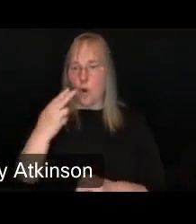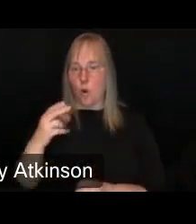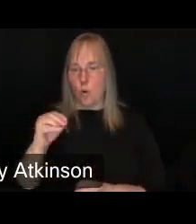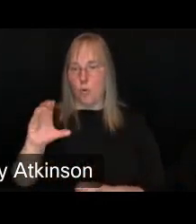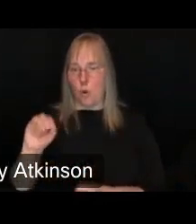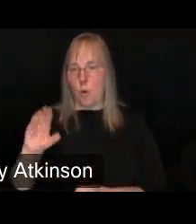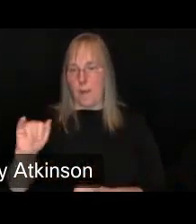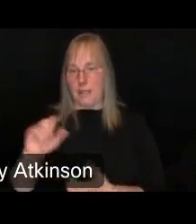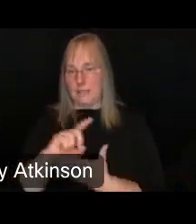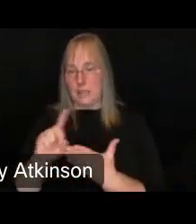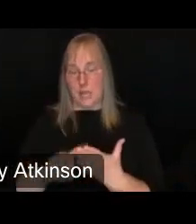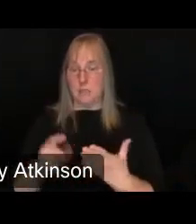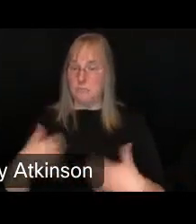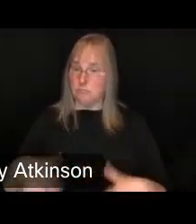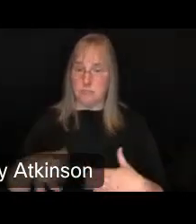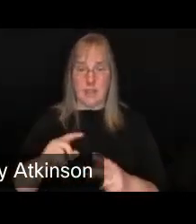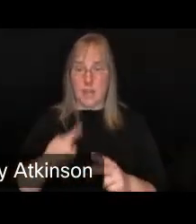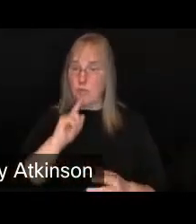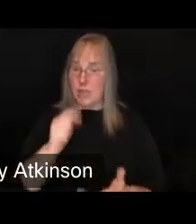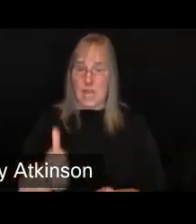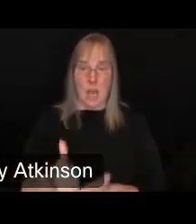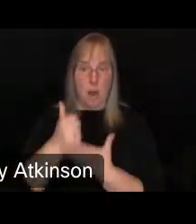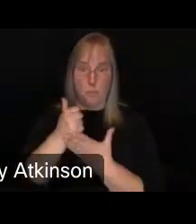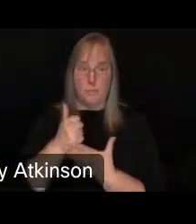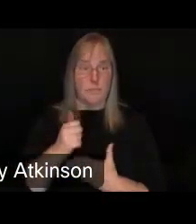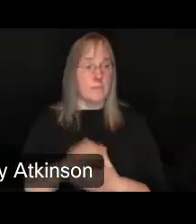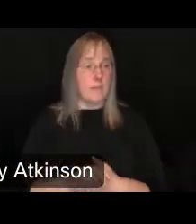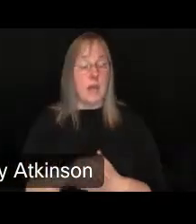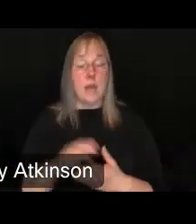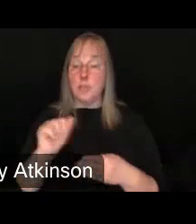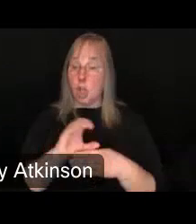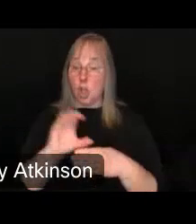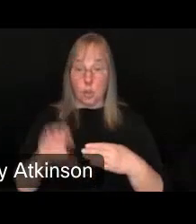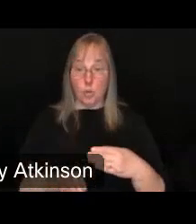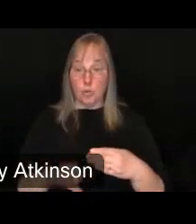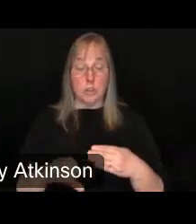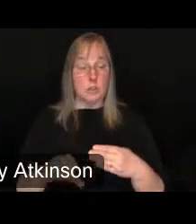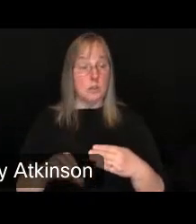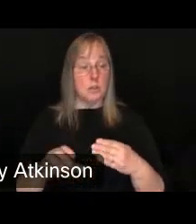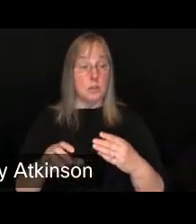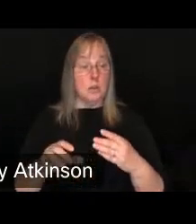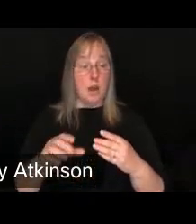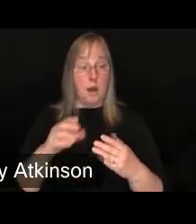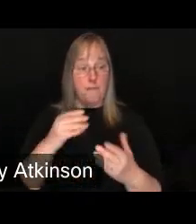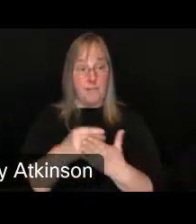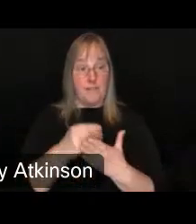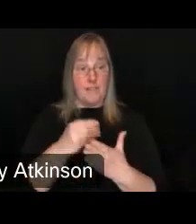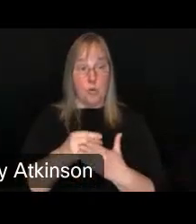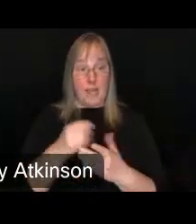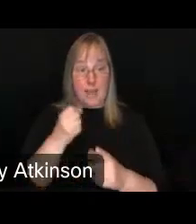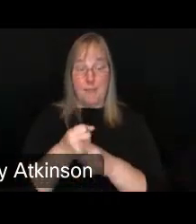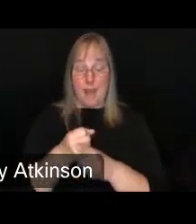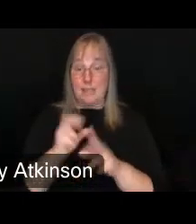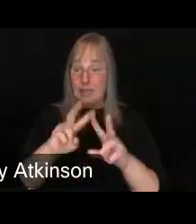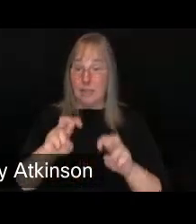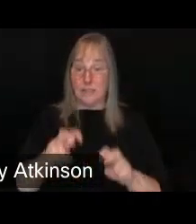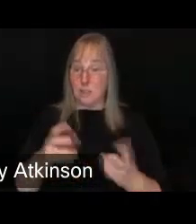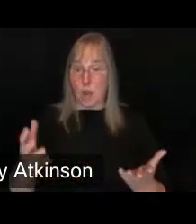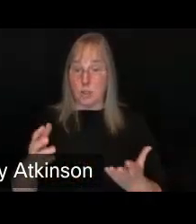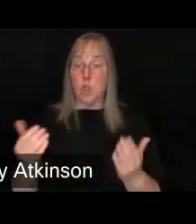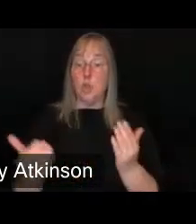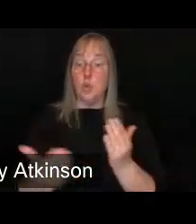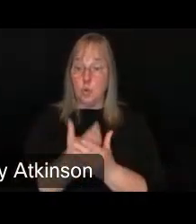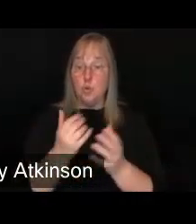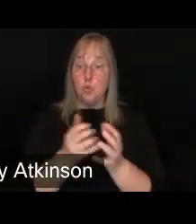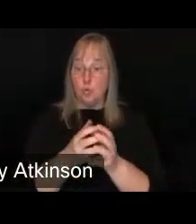was extremely helpful. And the conclusion of the fiscal impact analysis is that the new growth as laid